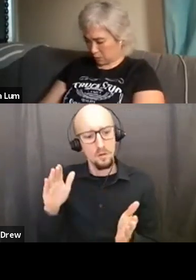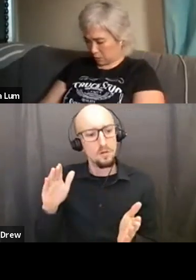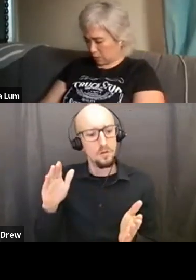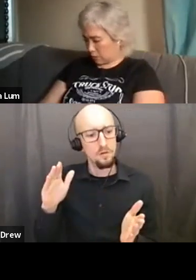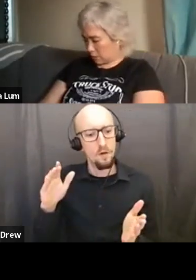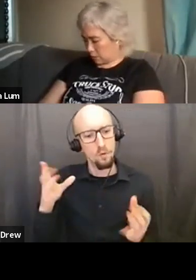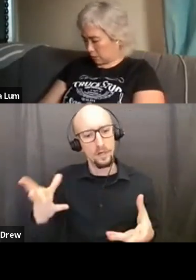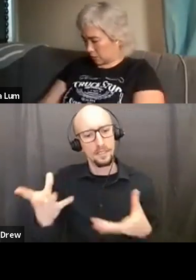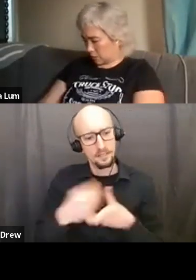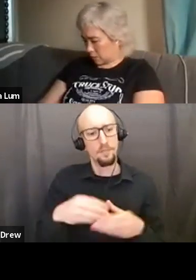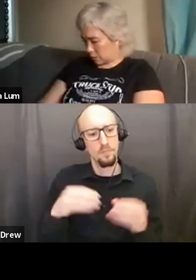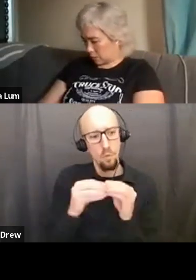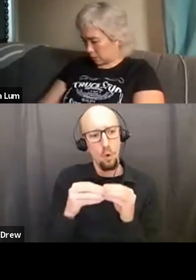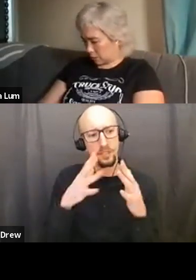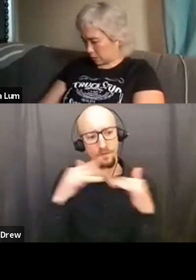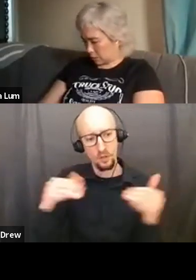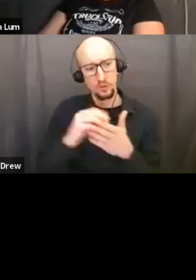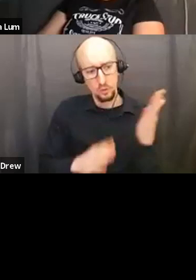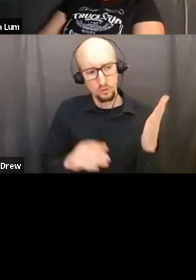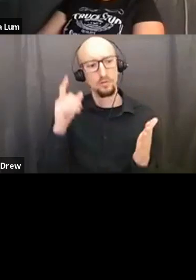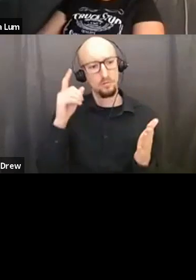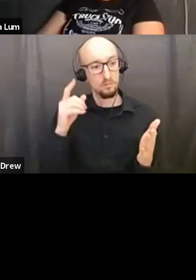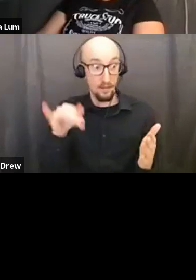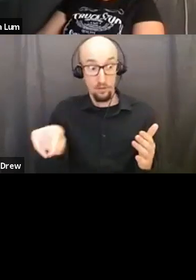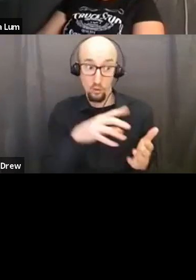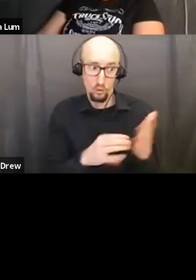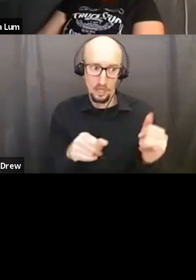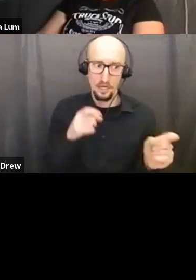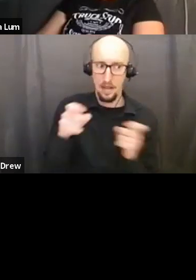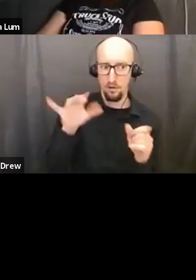So that's all. Thank you so much. Thank you.